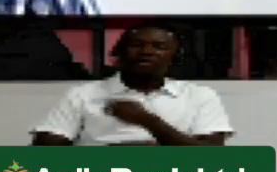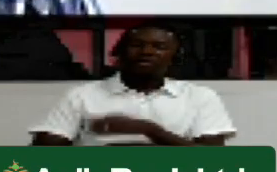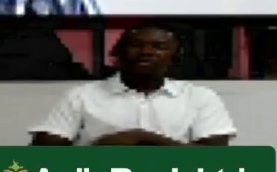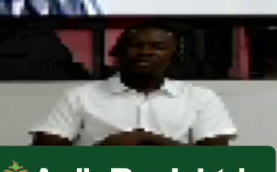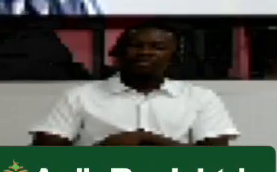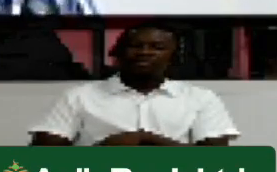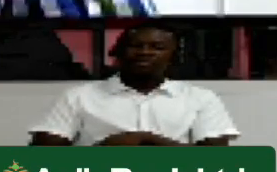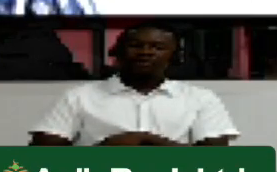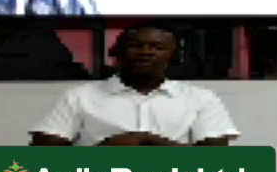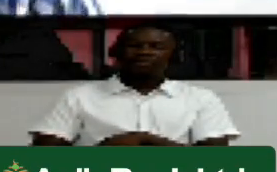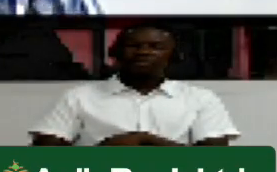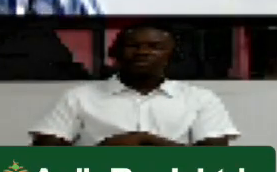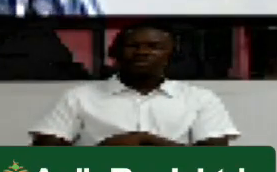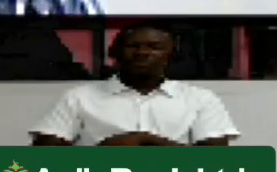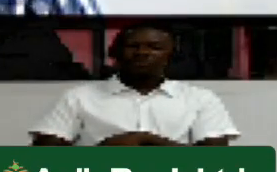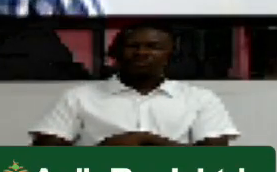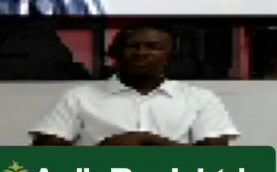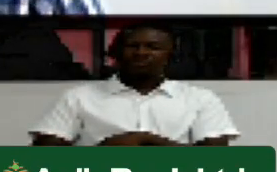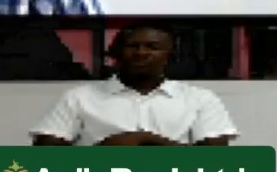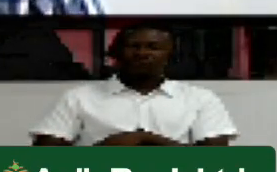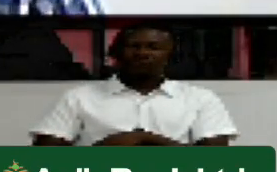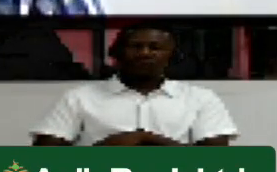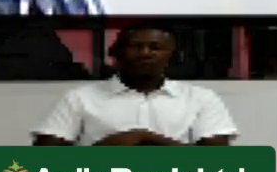he was taken to.